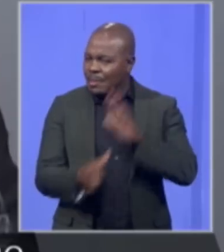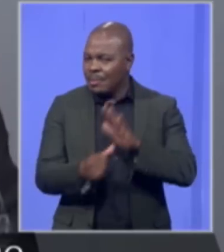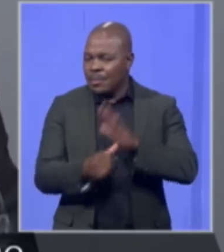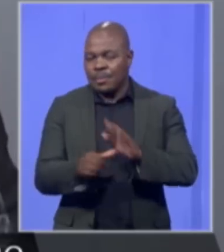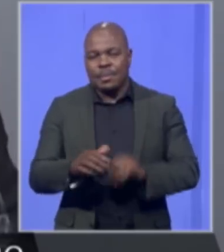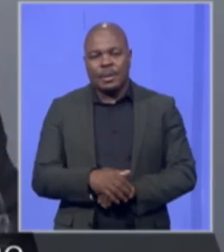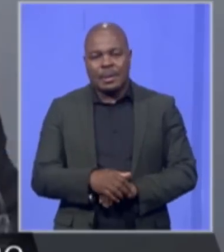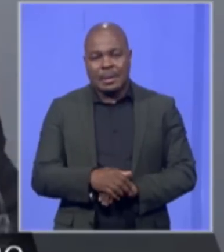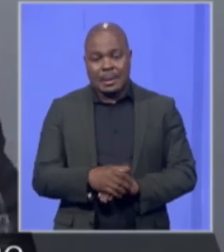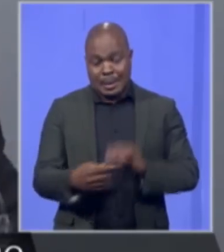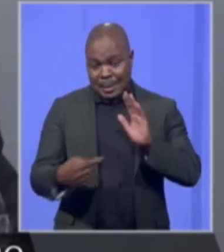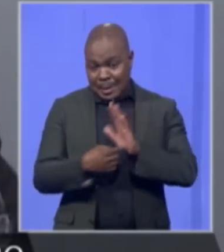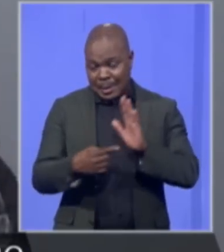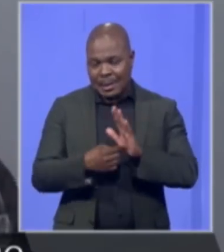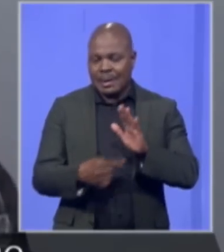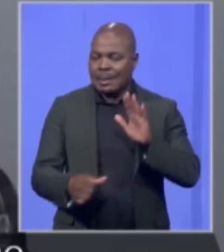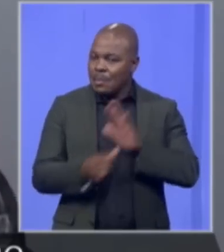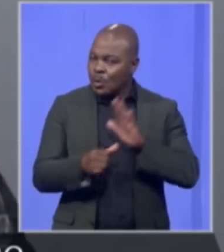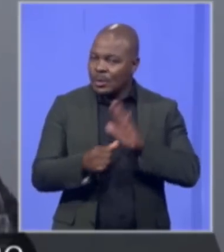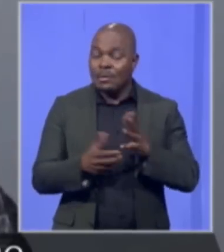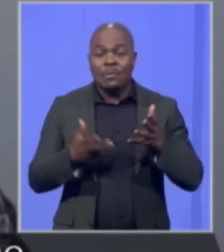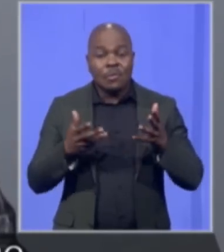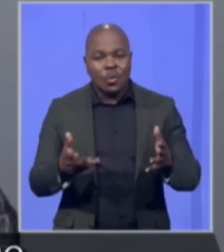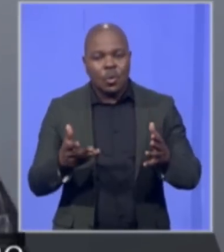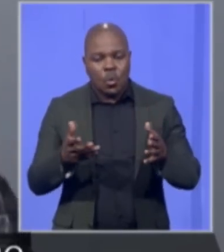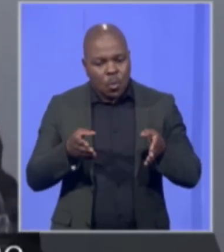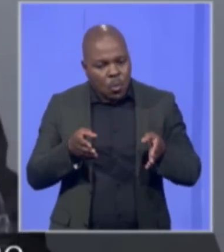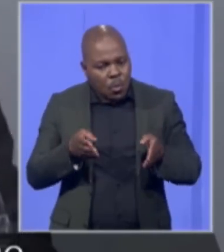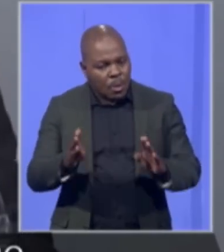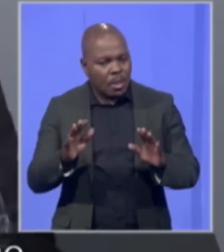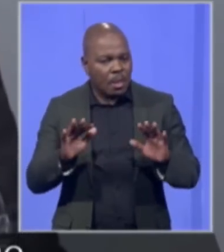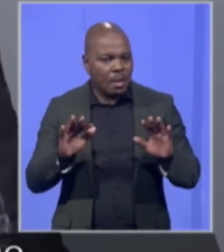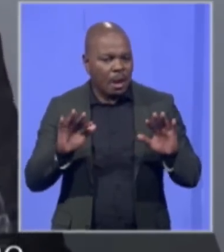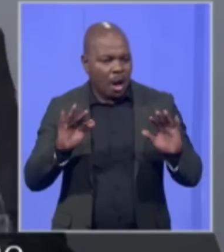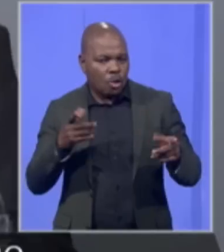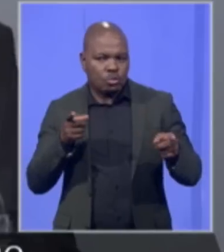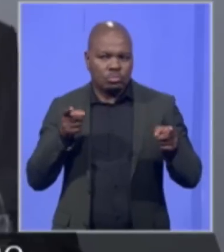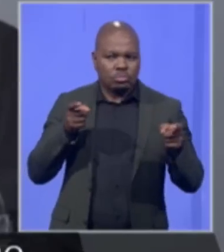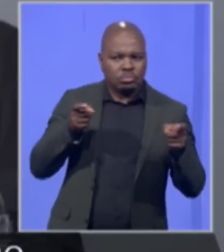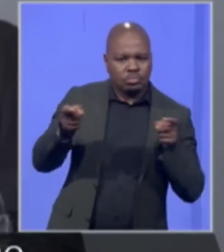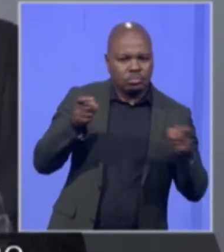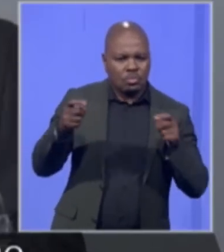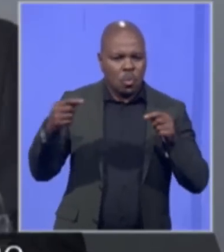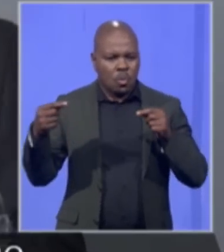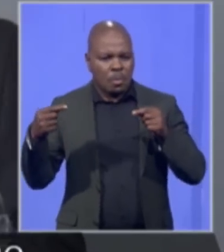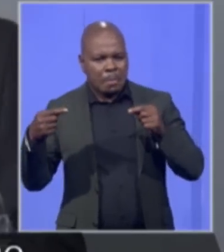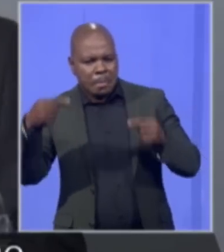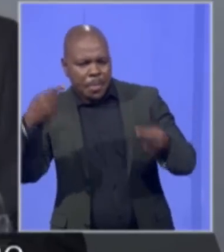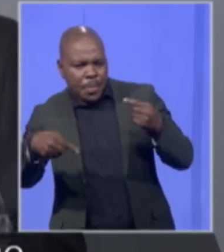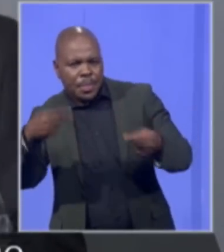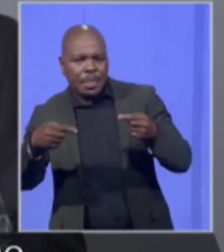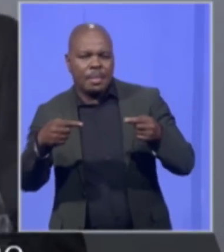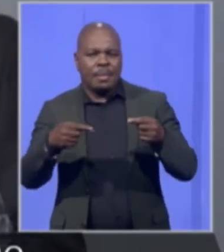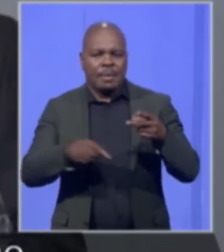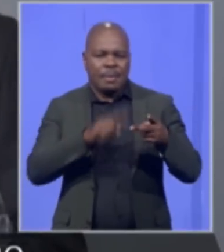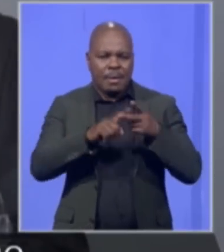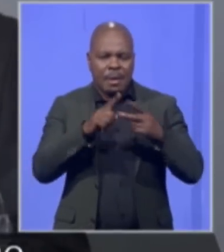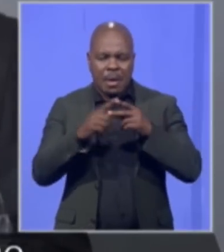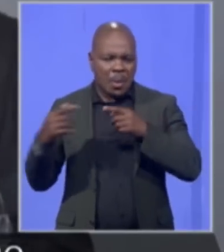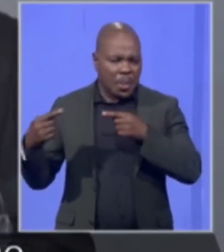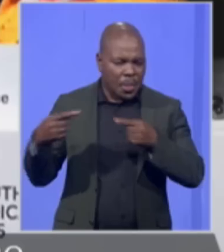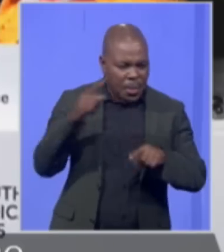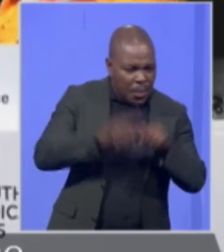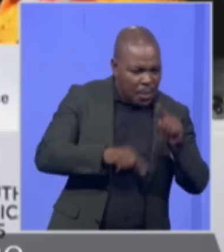a mechanism, as a way for managing disputes and resolving